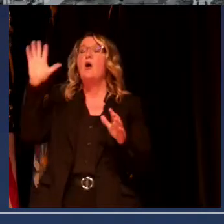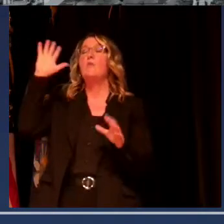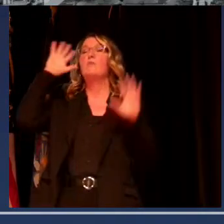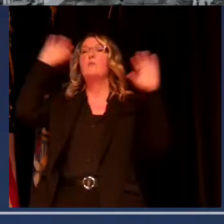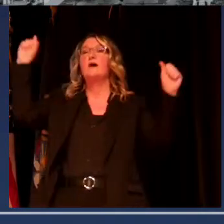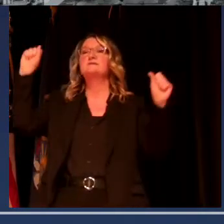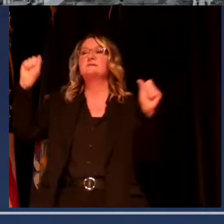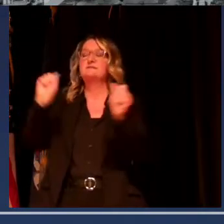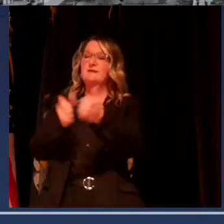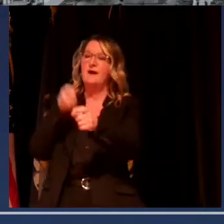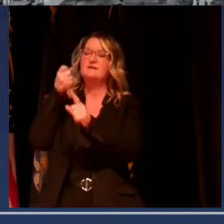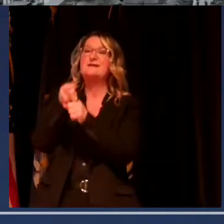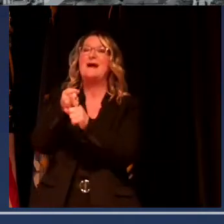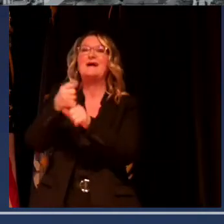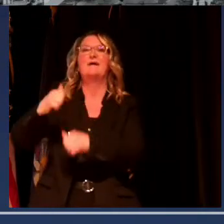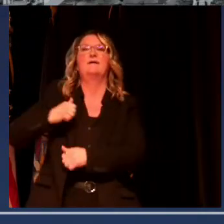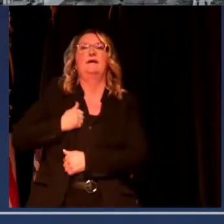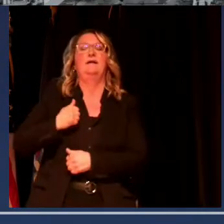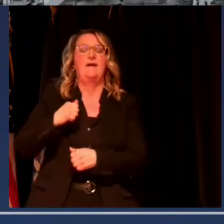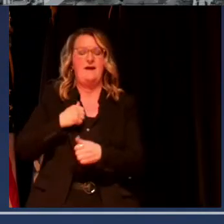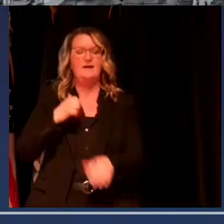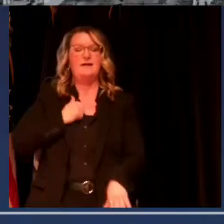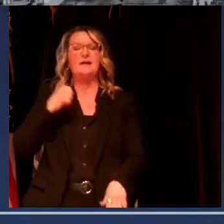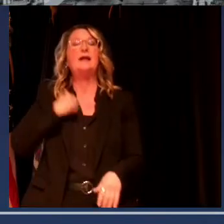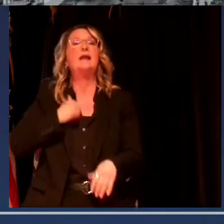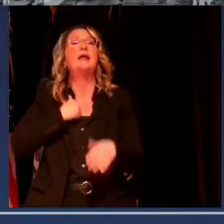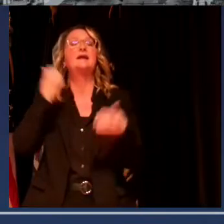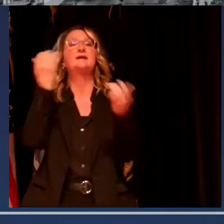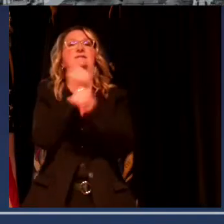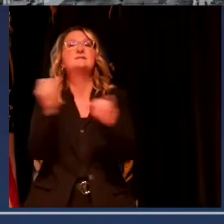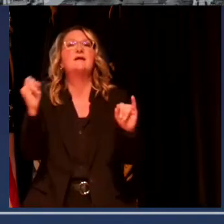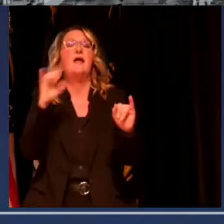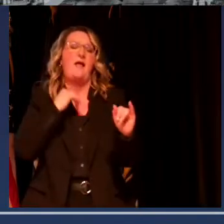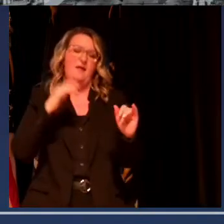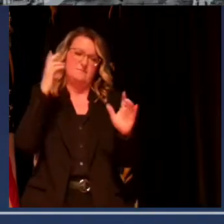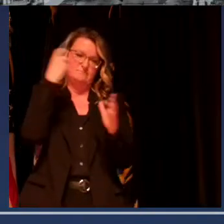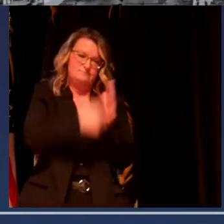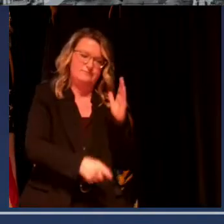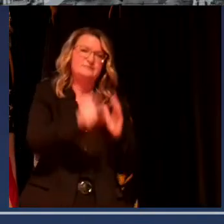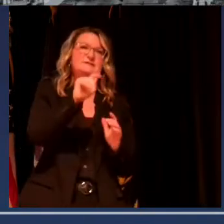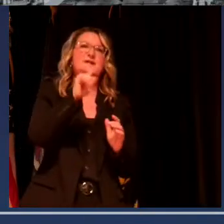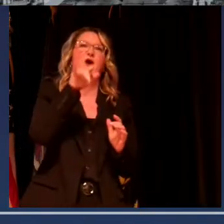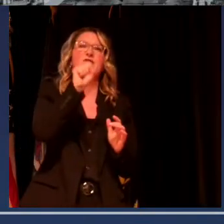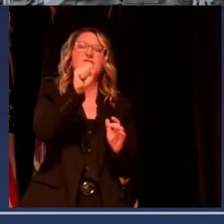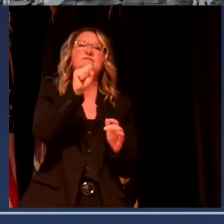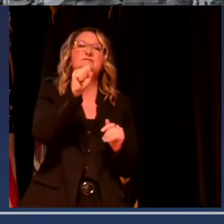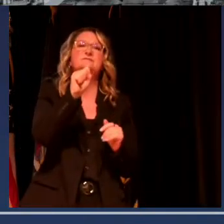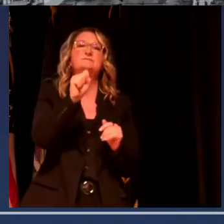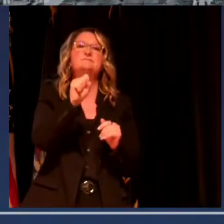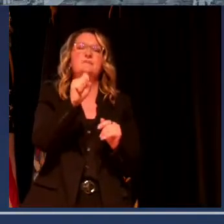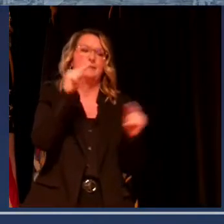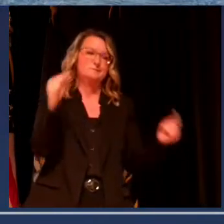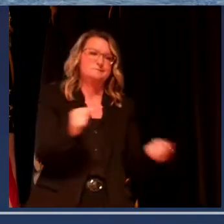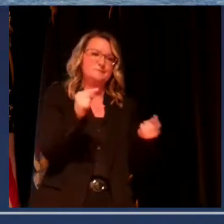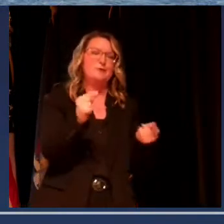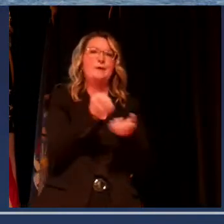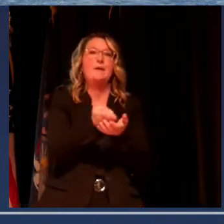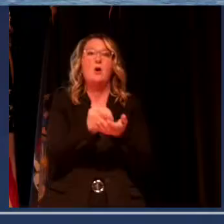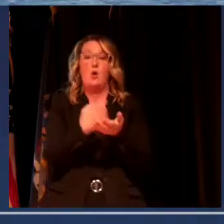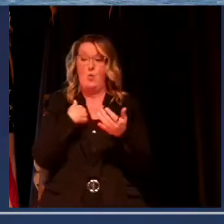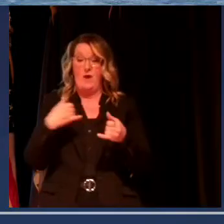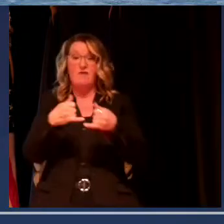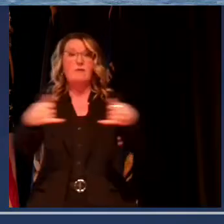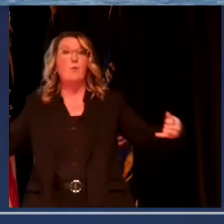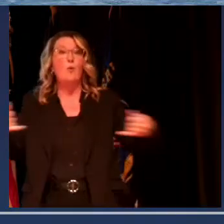unjustified attack on Canadian sovereignty and harmful implementation of tariffs. As we all know, we sit on an